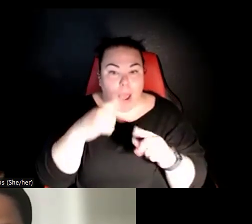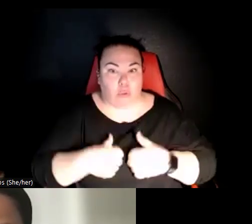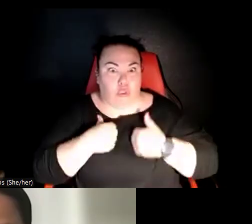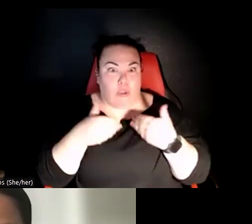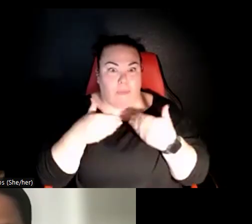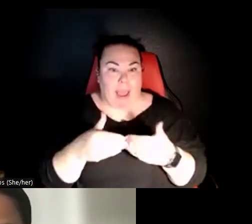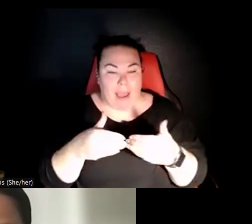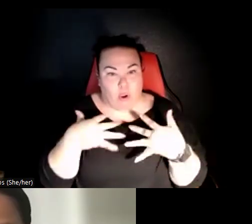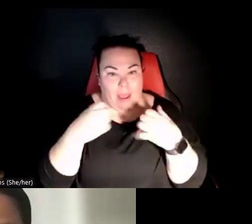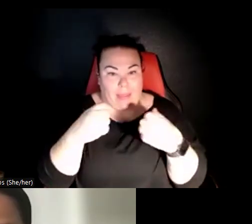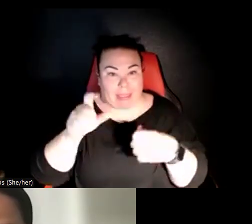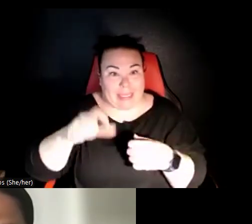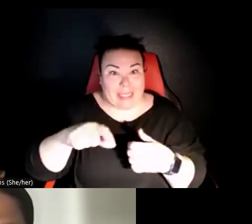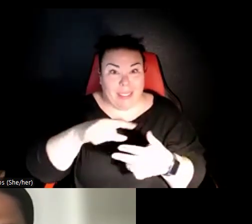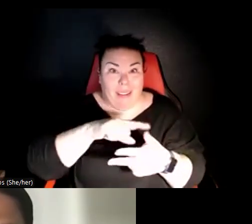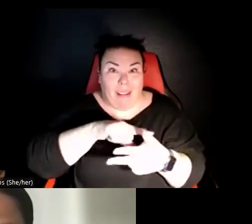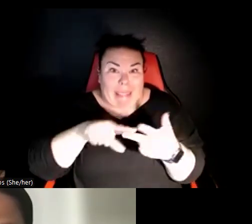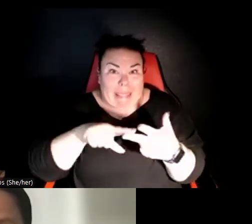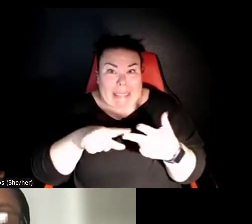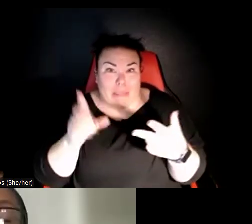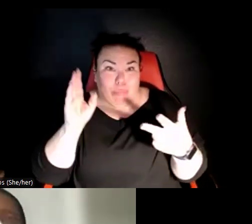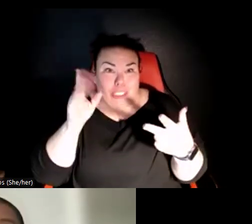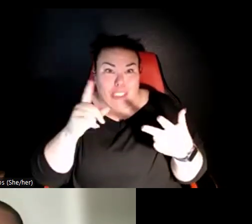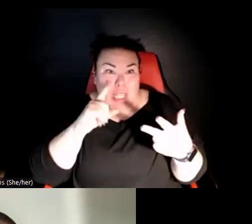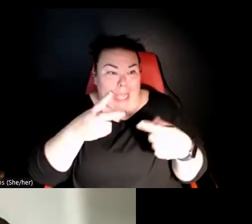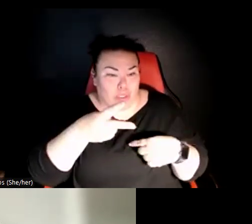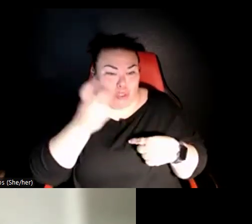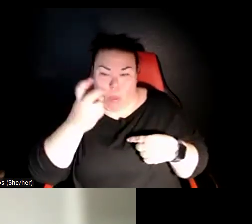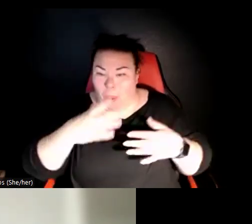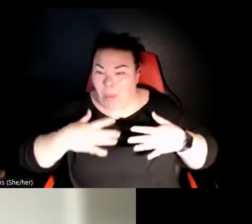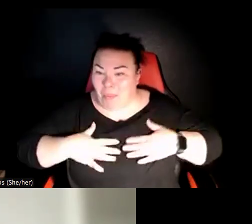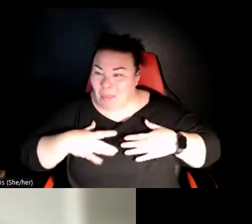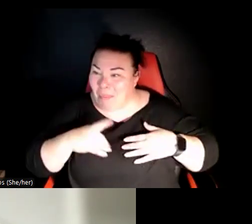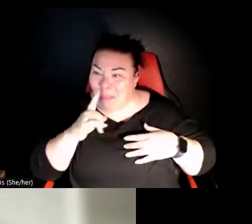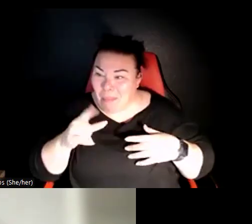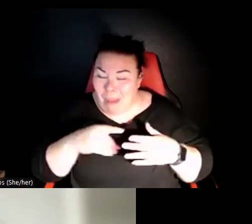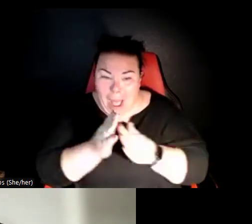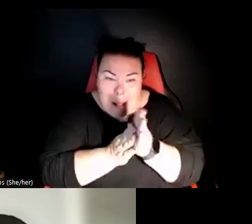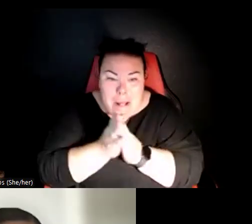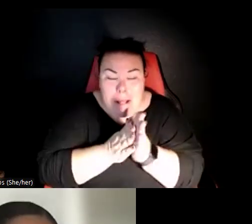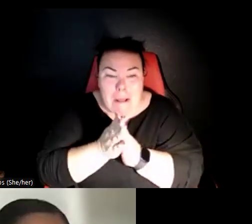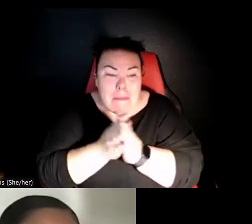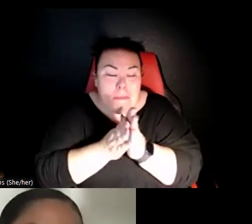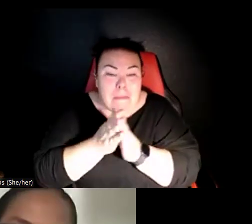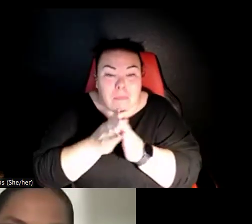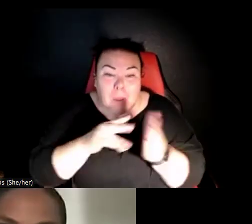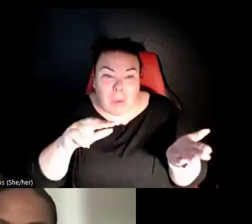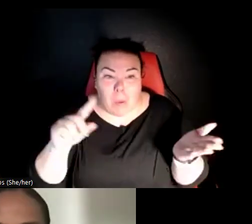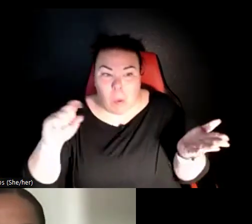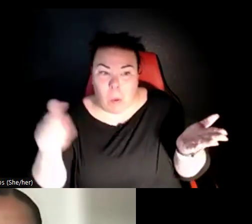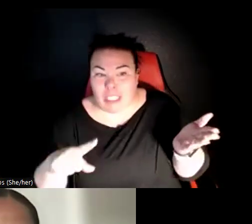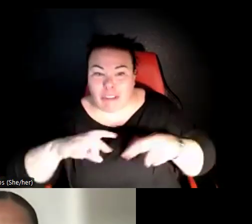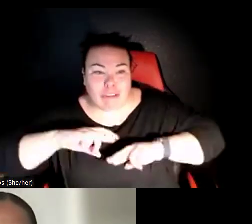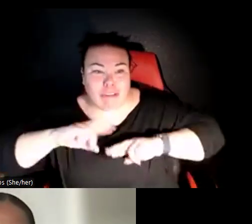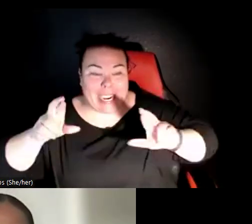these presentations stole a lot of my thunder in terms of the panel questions that I was going to ask, which is great. We're all on the same page, and